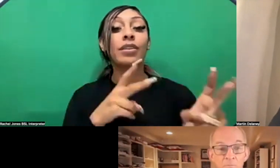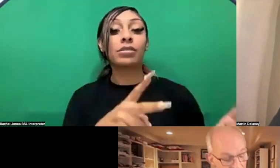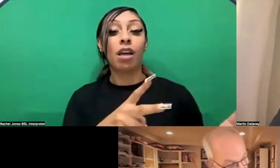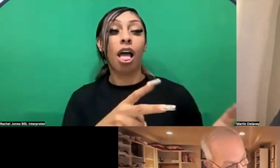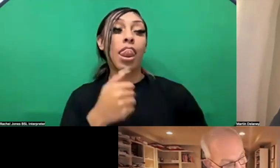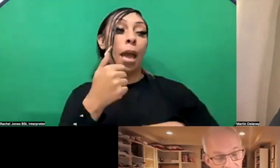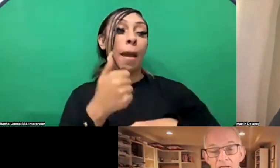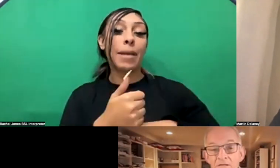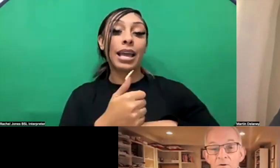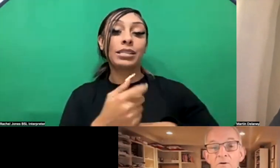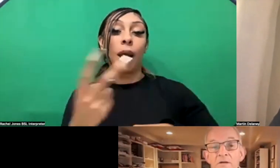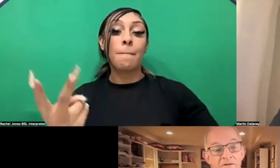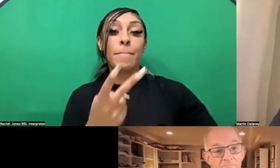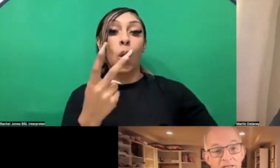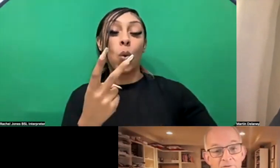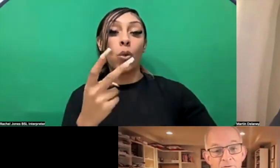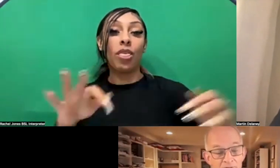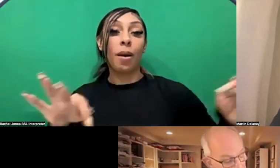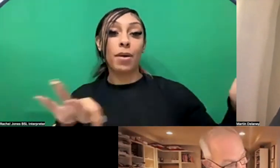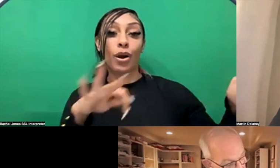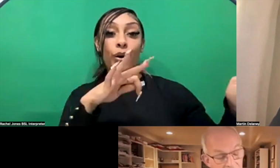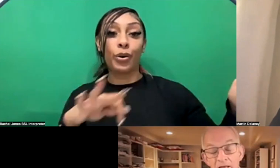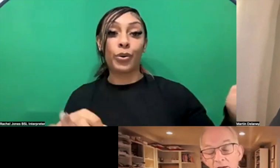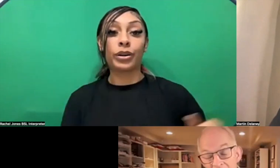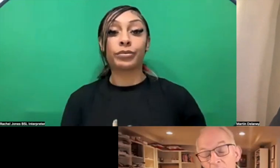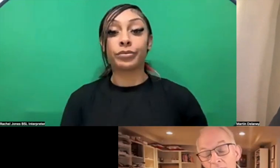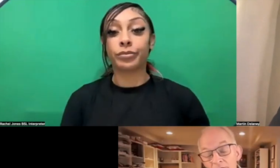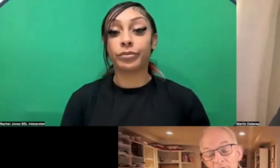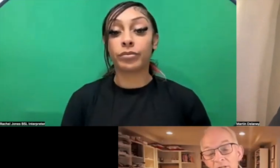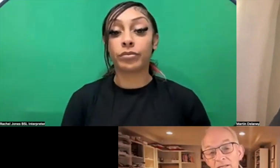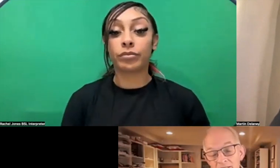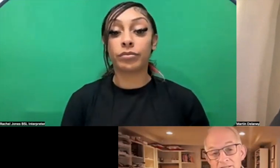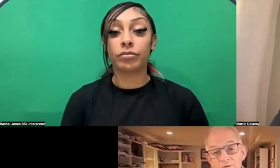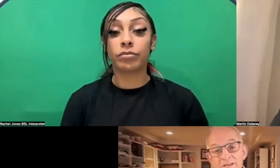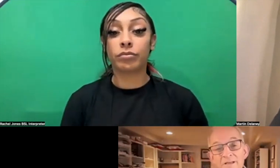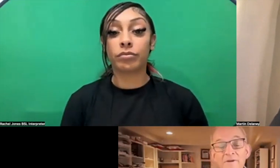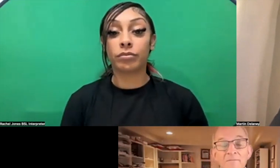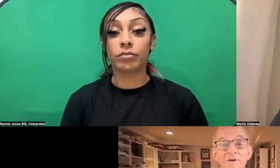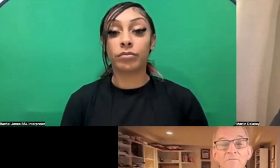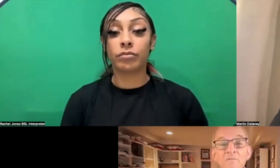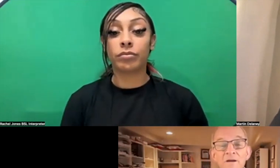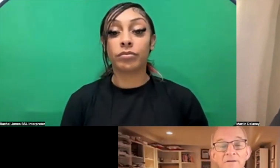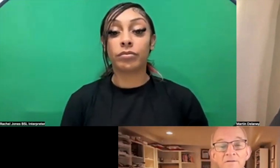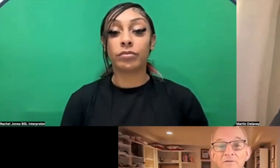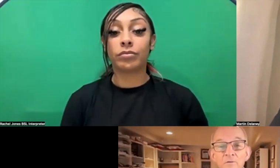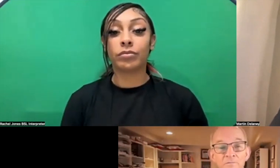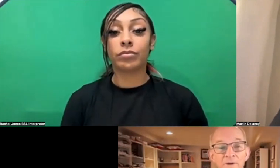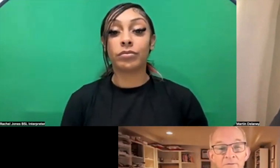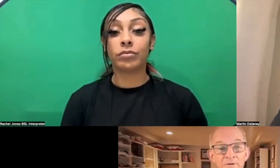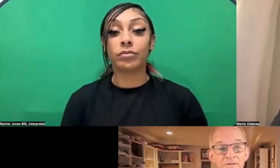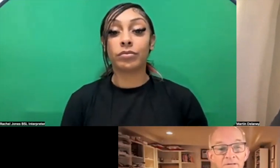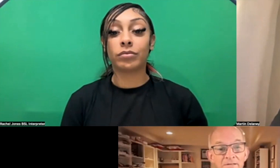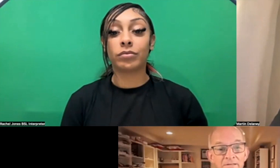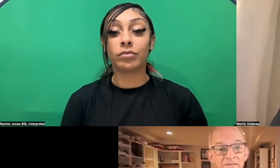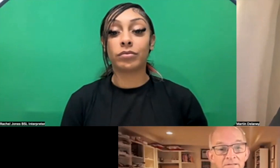bow position. So if I play toward the, I'm now going to play a C note, but I'm going to move my finger forward and